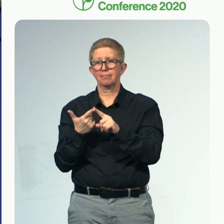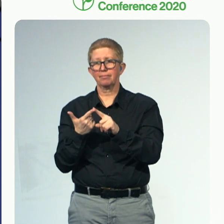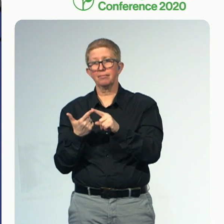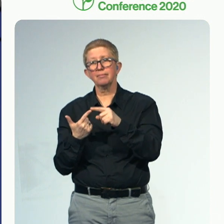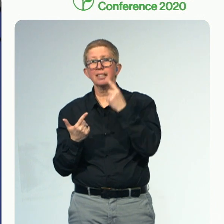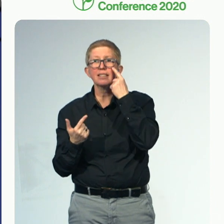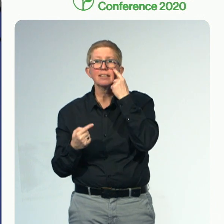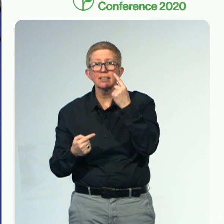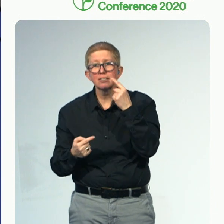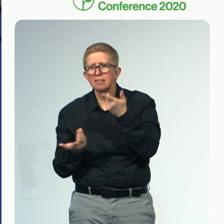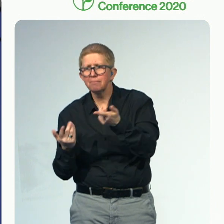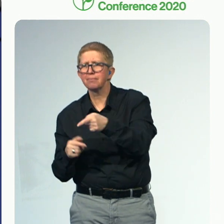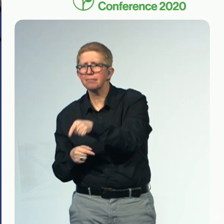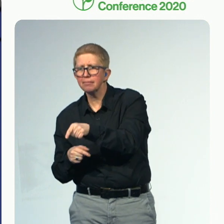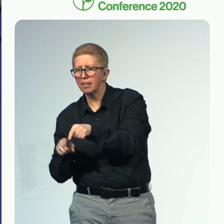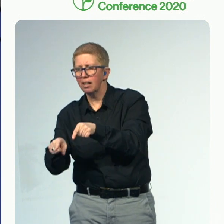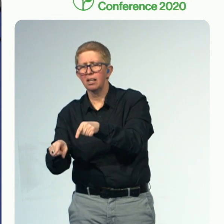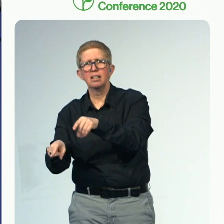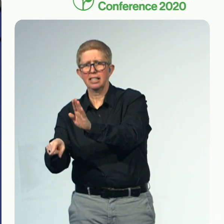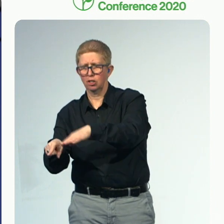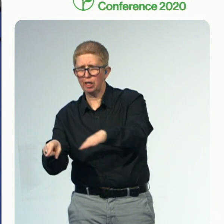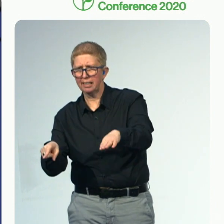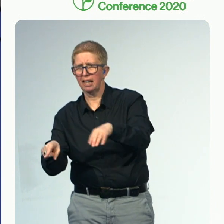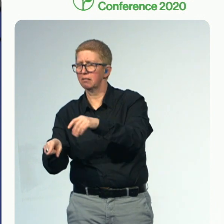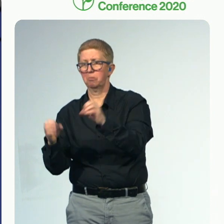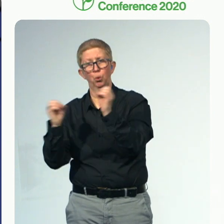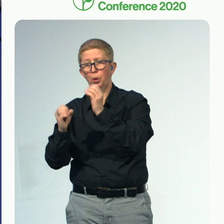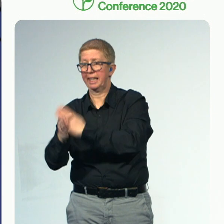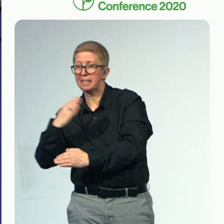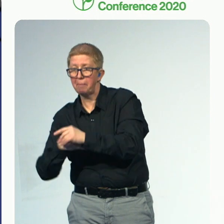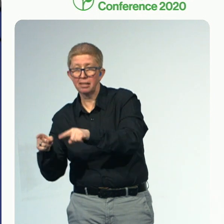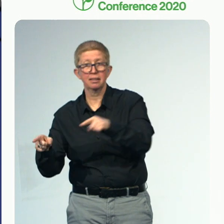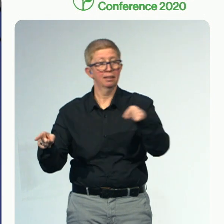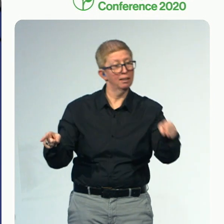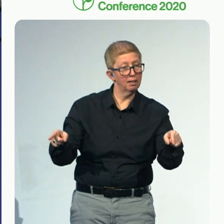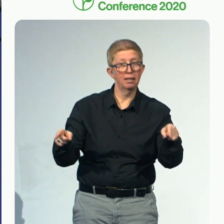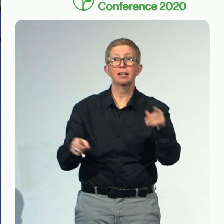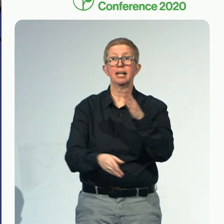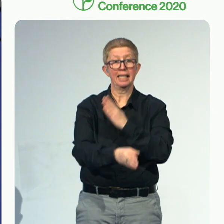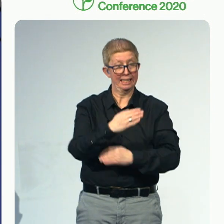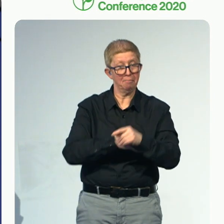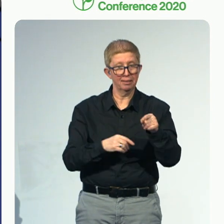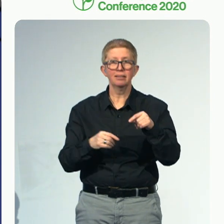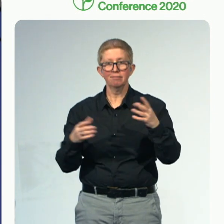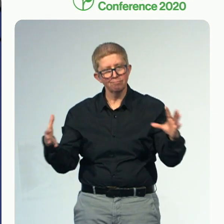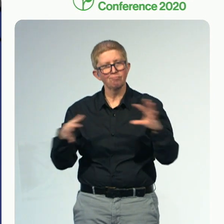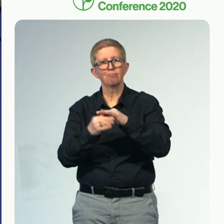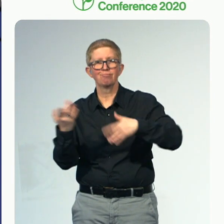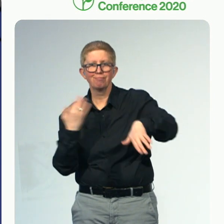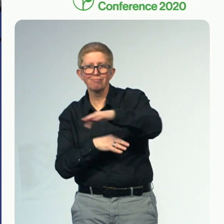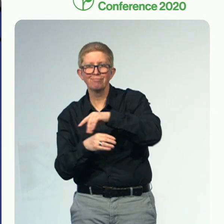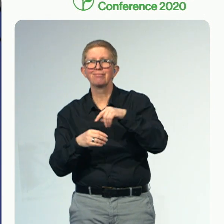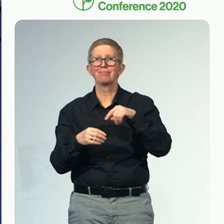children, as an important learning resource. So I want us all to remember that if, you know, in the absence of funding, that doesn't mean that we can't